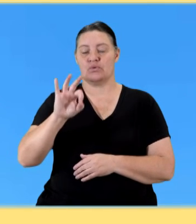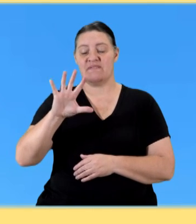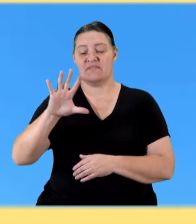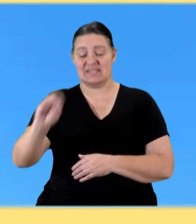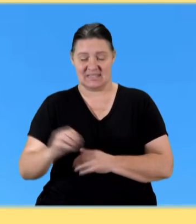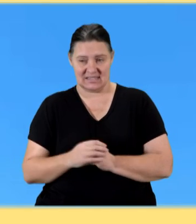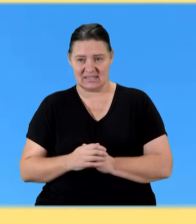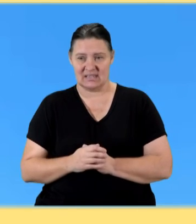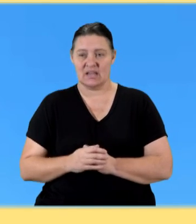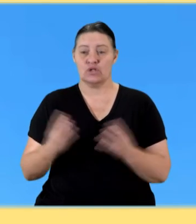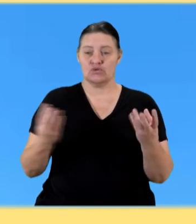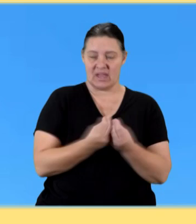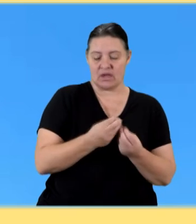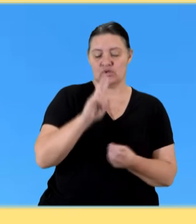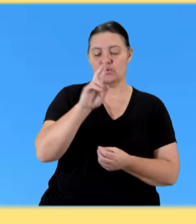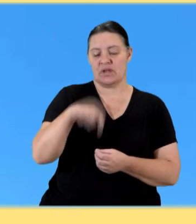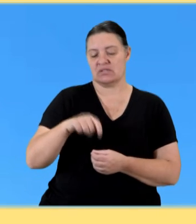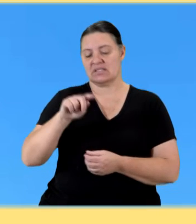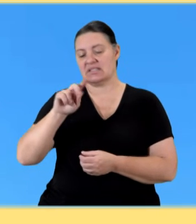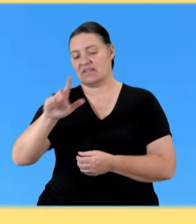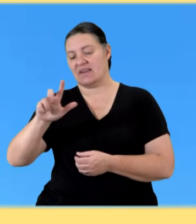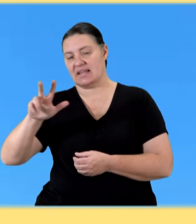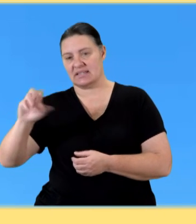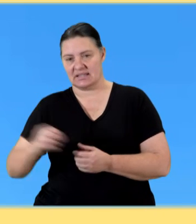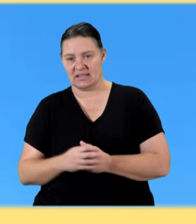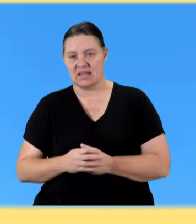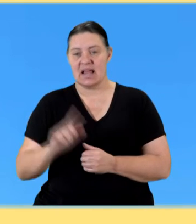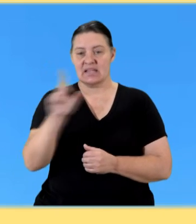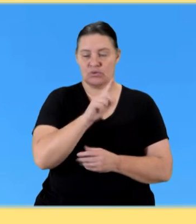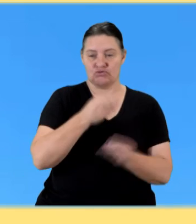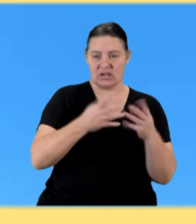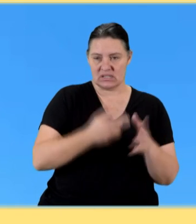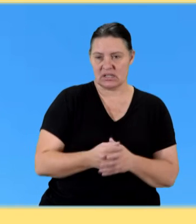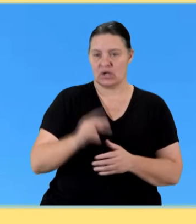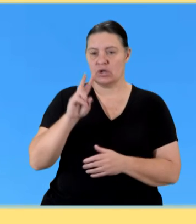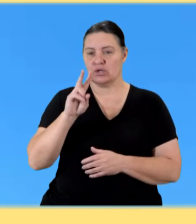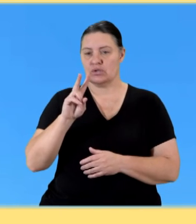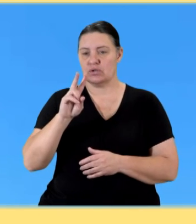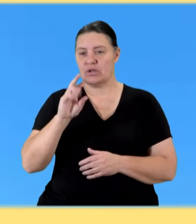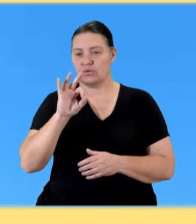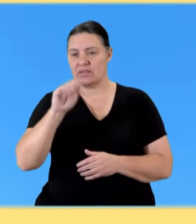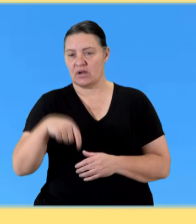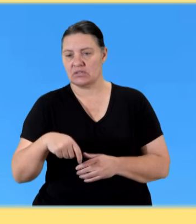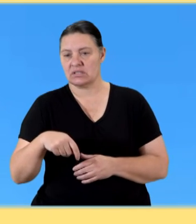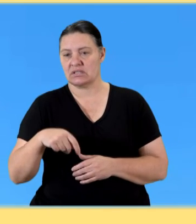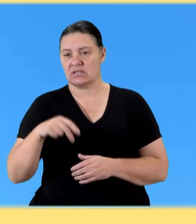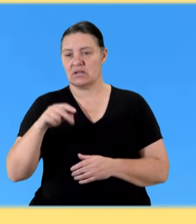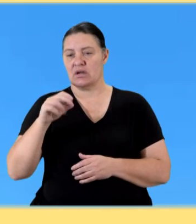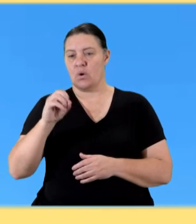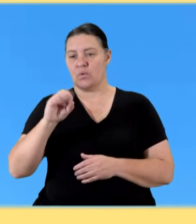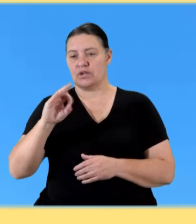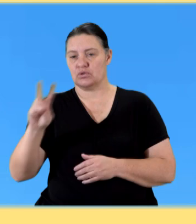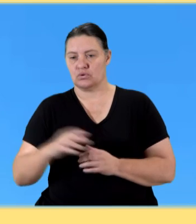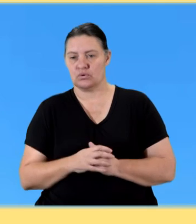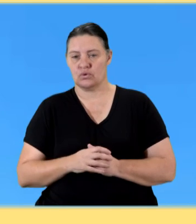2,350, together 2,780. Linway traders 3,032, number one